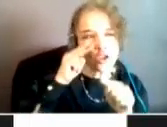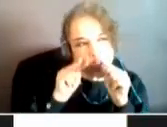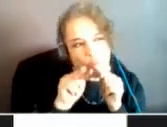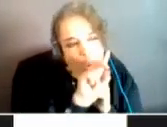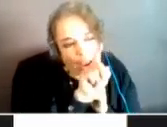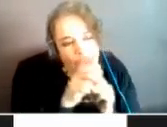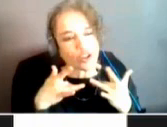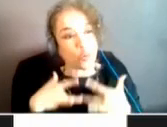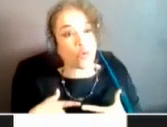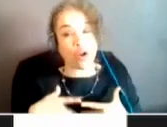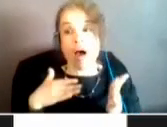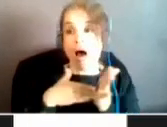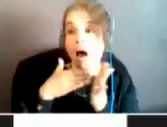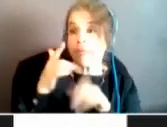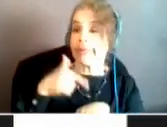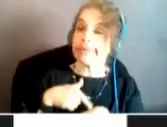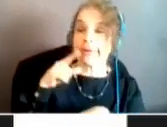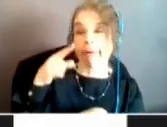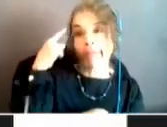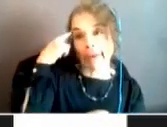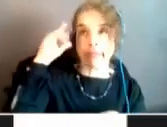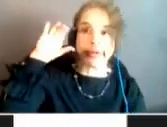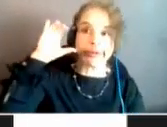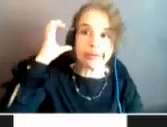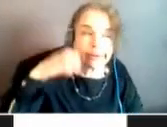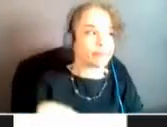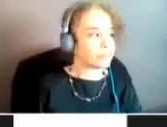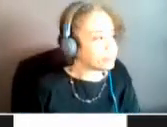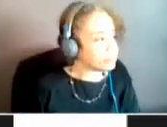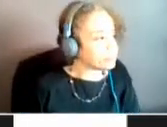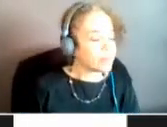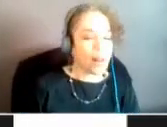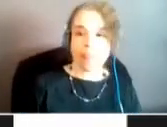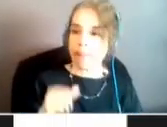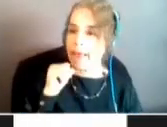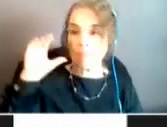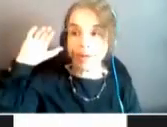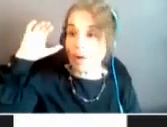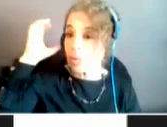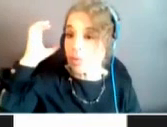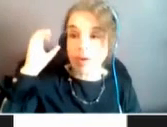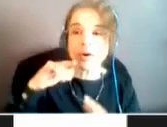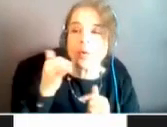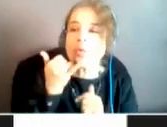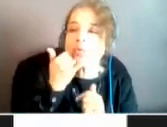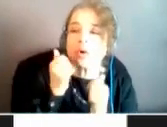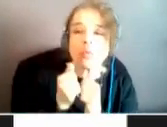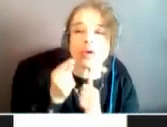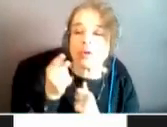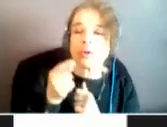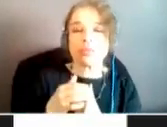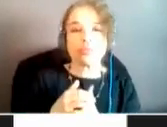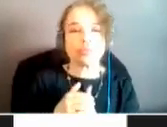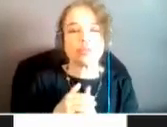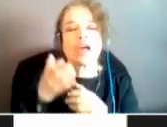is. Oftentimes they'd say, oh, you think I'm crazy, and, you know, I'm not crazy, and what's wrong with you?